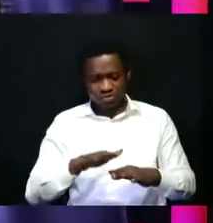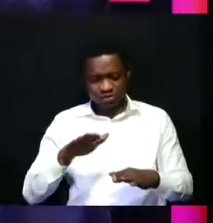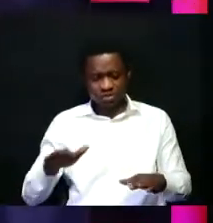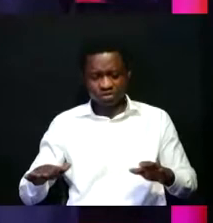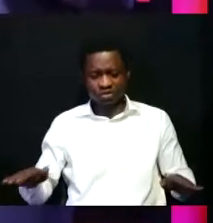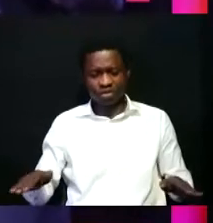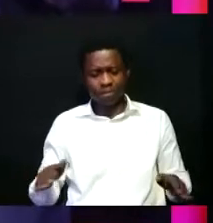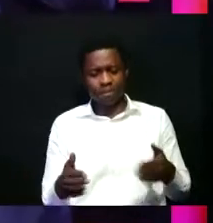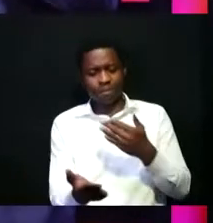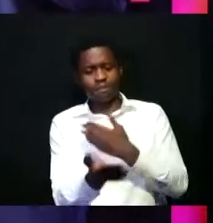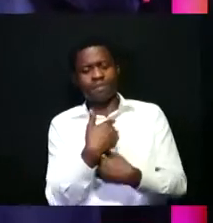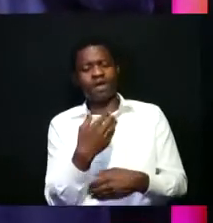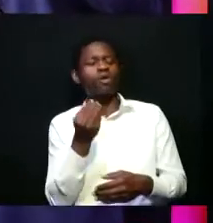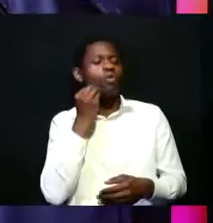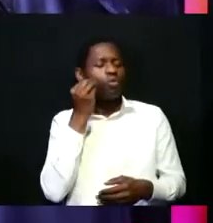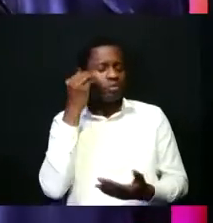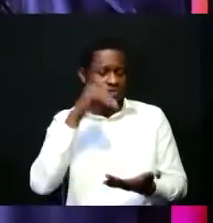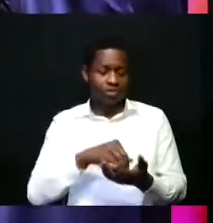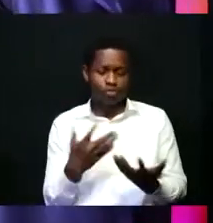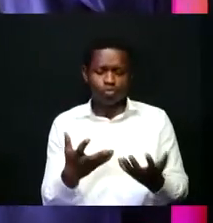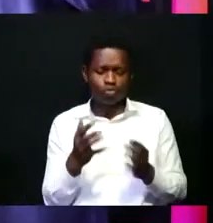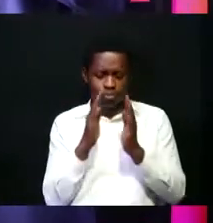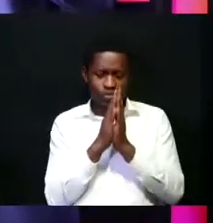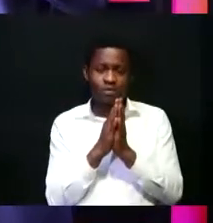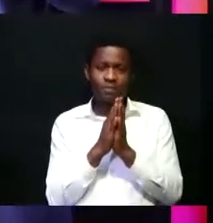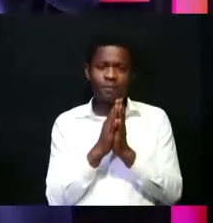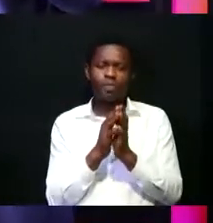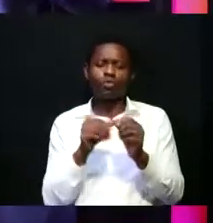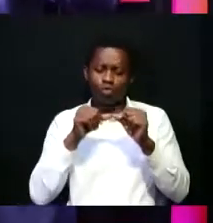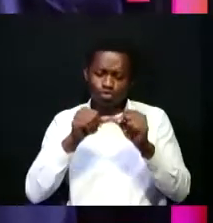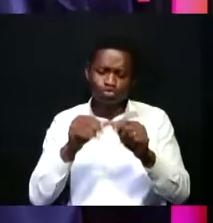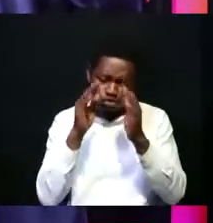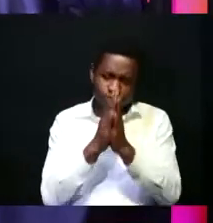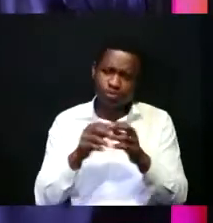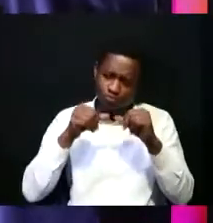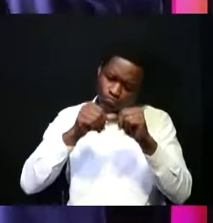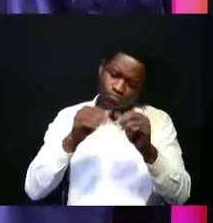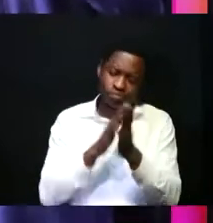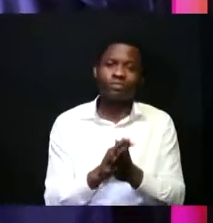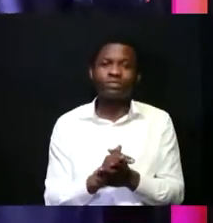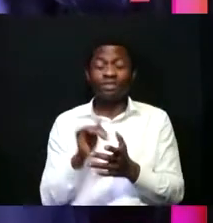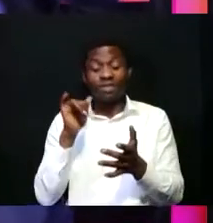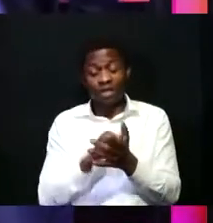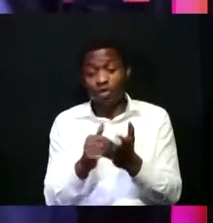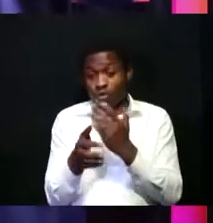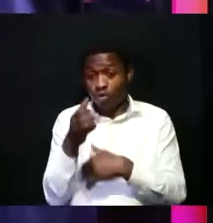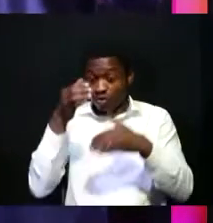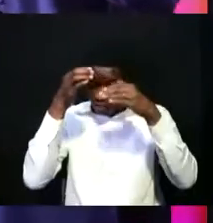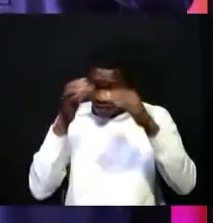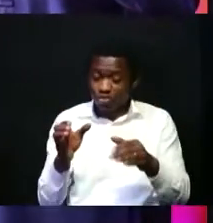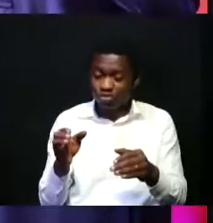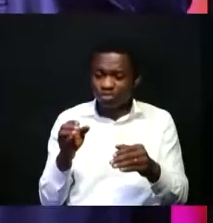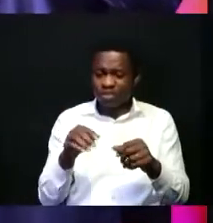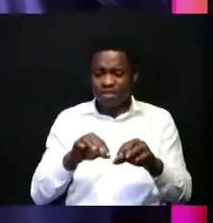again. We want to pray. And we'll continue to be praying. That God will cause family altars